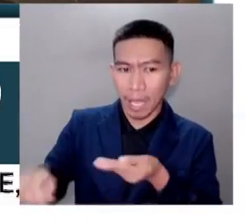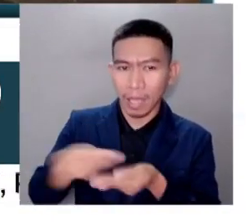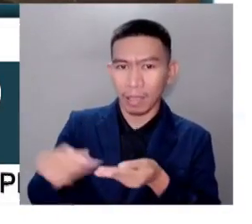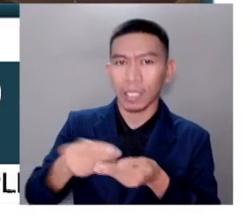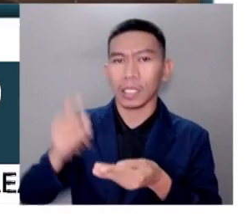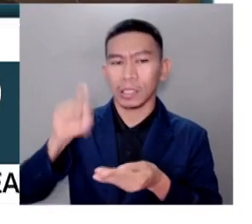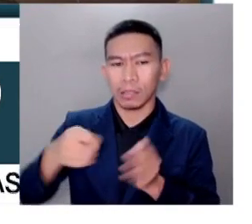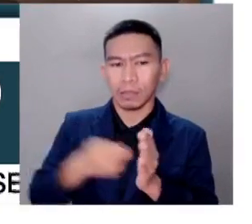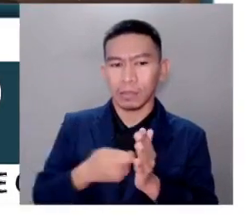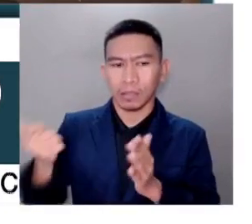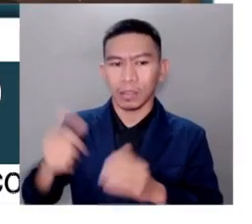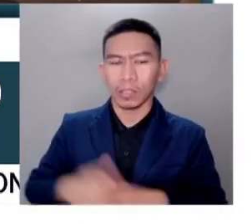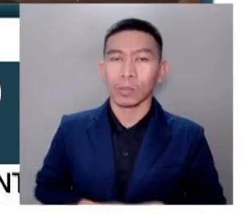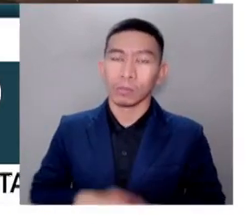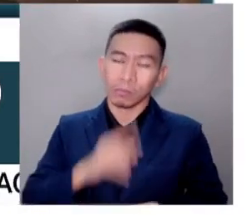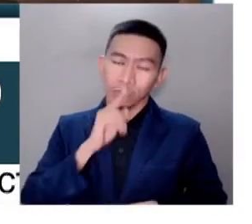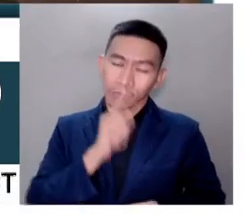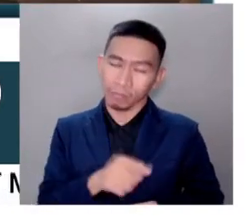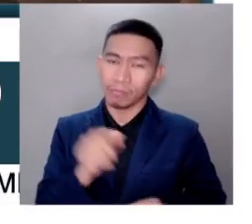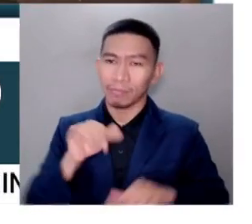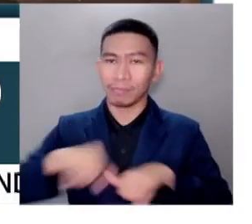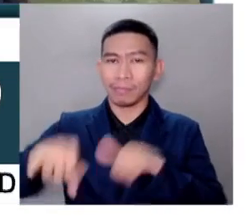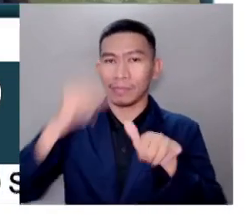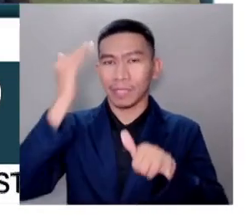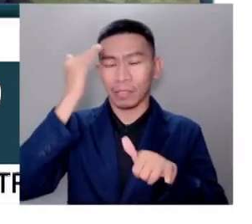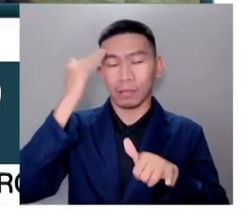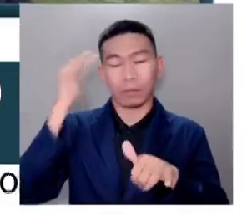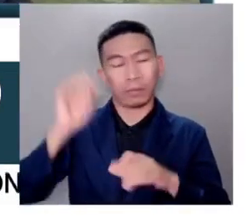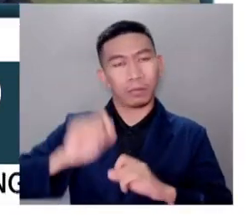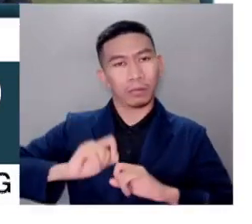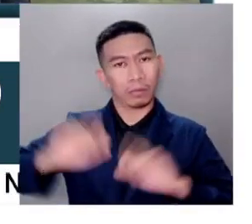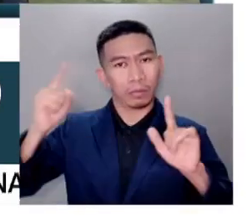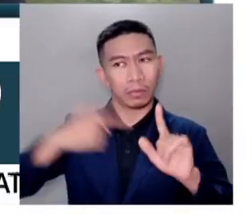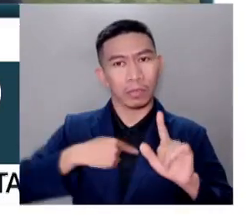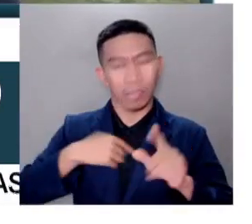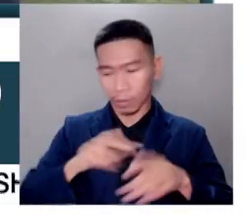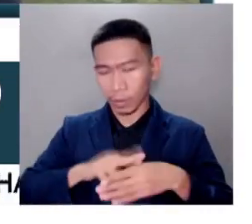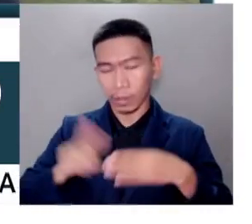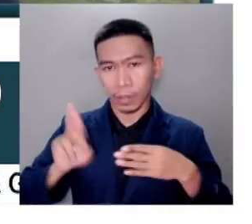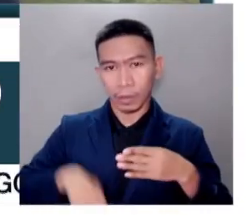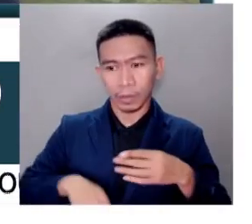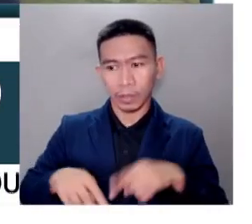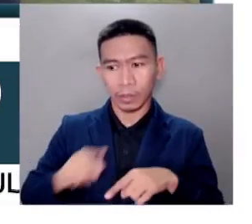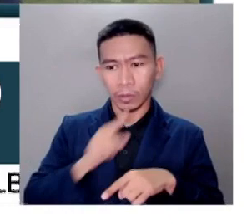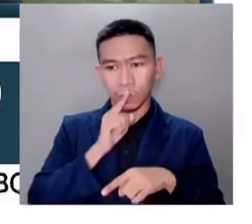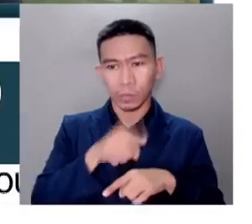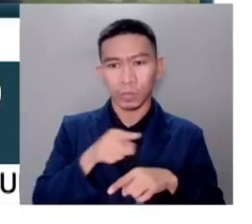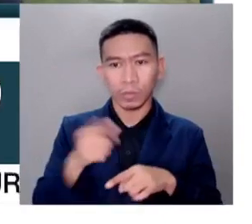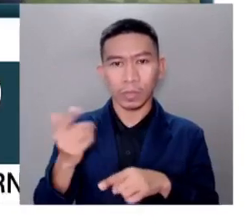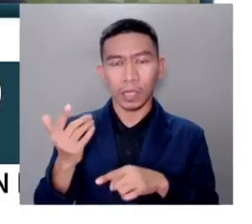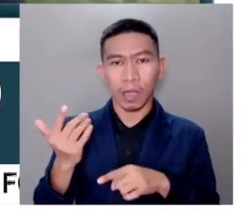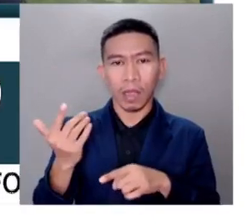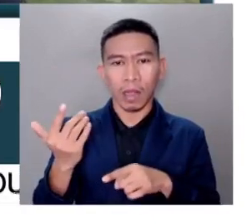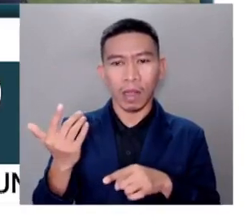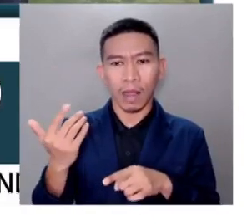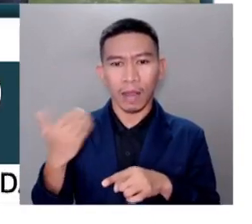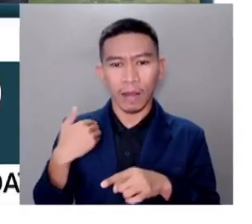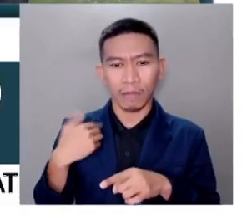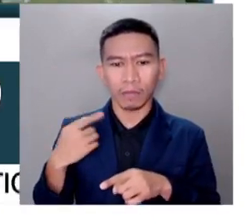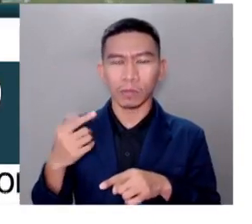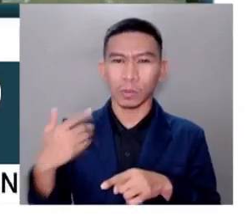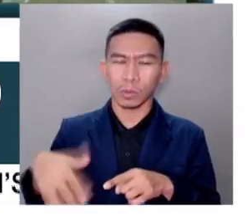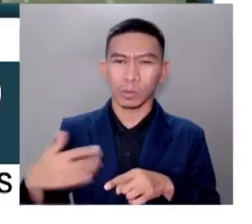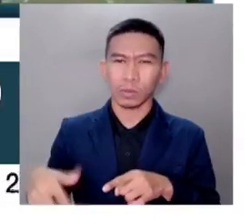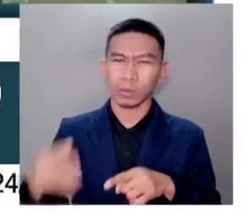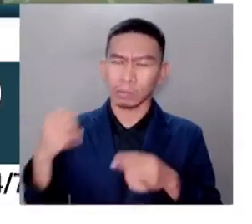anybody's denying how rampant it was. I was shocked at the reports and the evidence we were receiving. The huge amounts